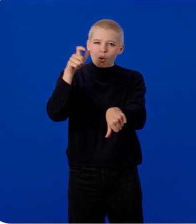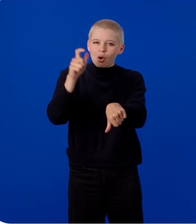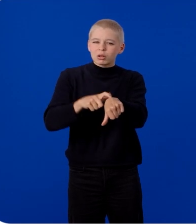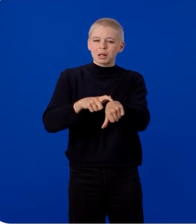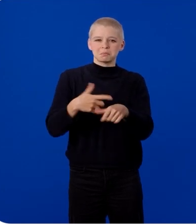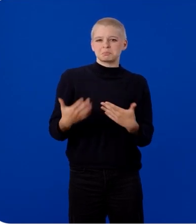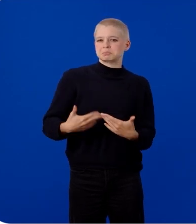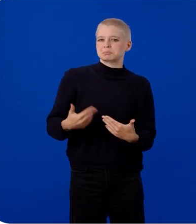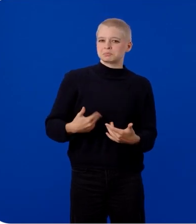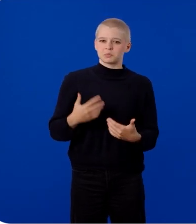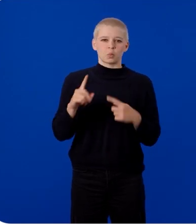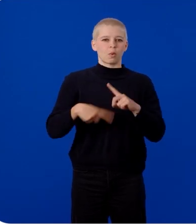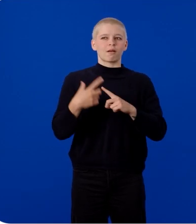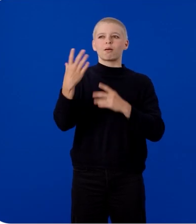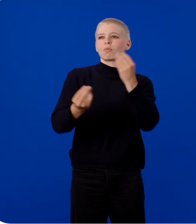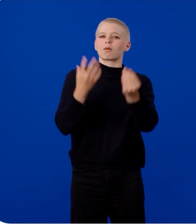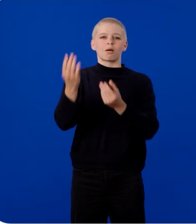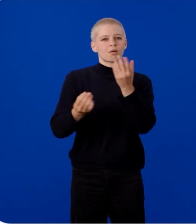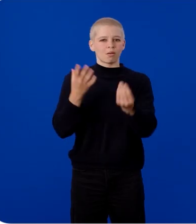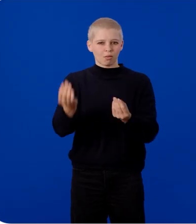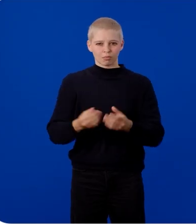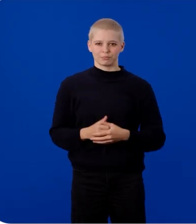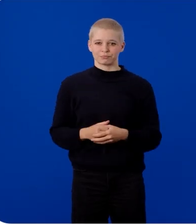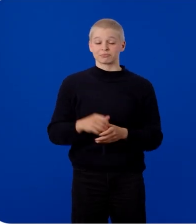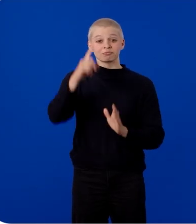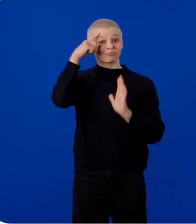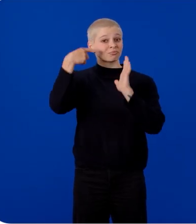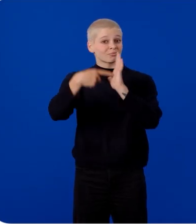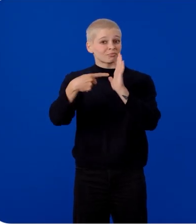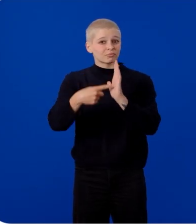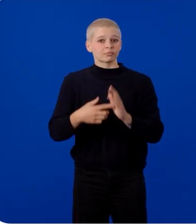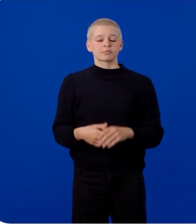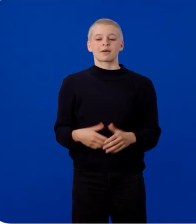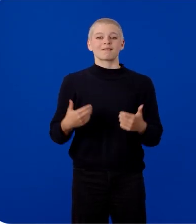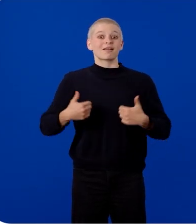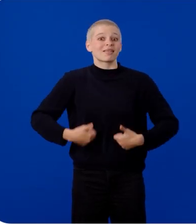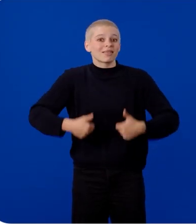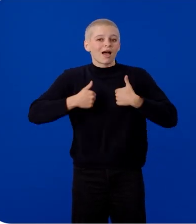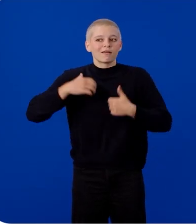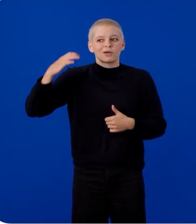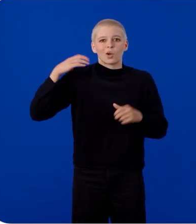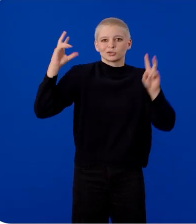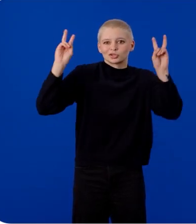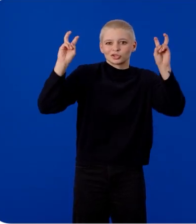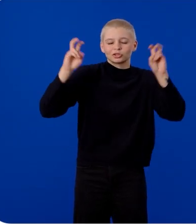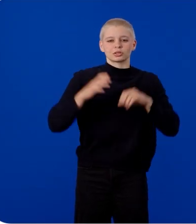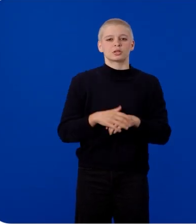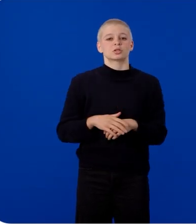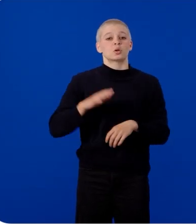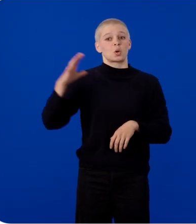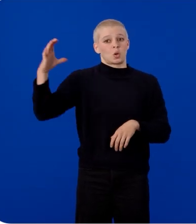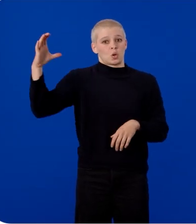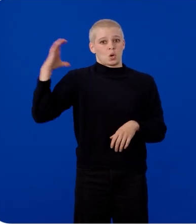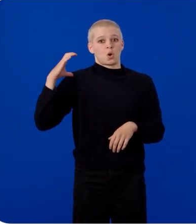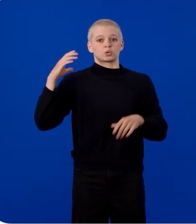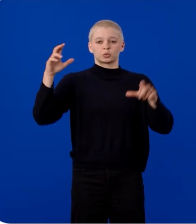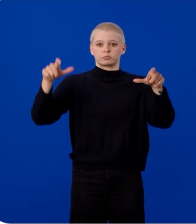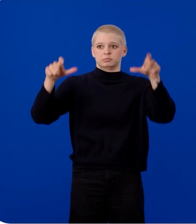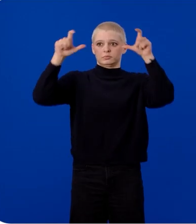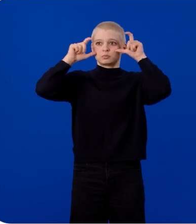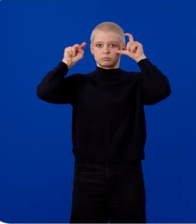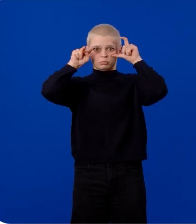go. For example, maybe you can build a live coach feature that allows your coach to see what you're seeing from your point of